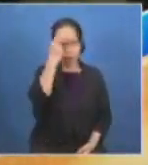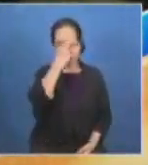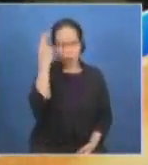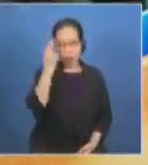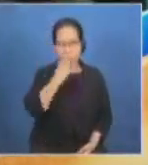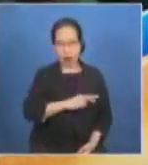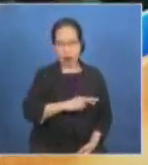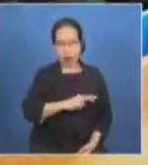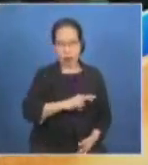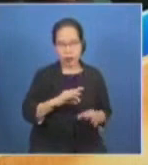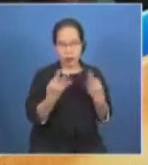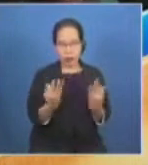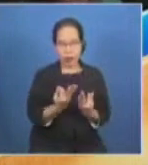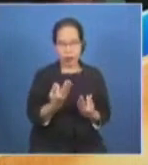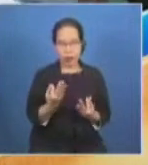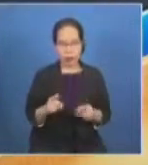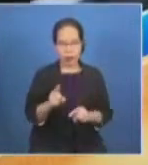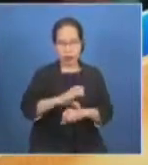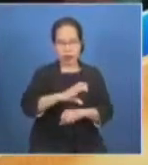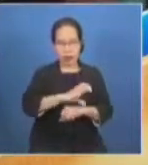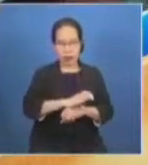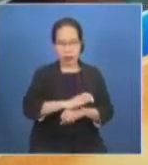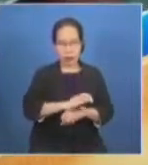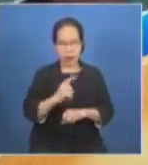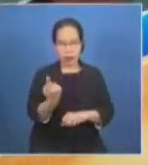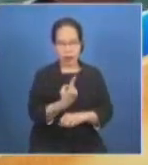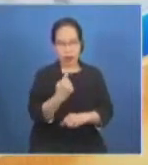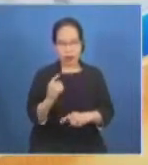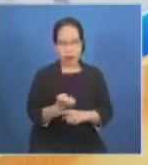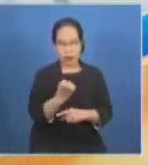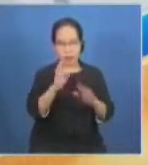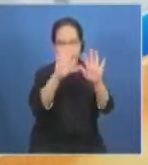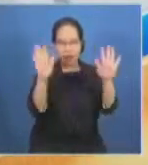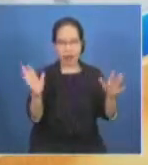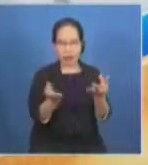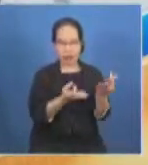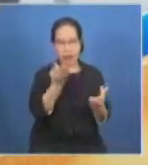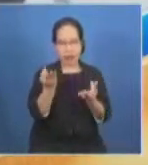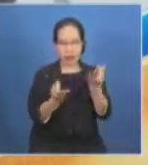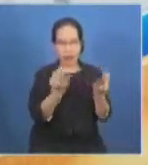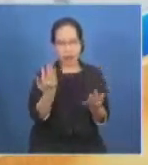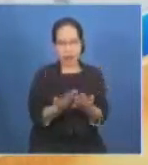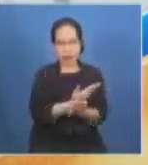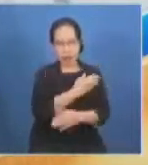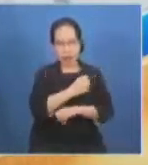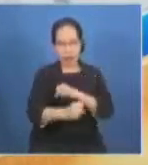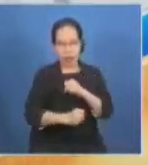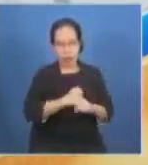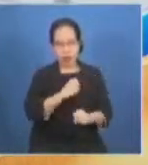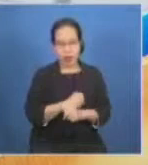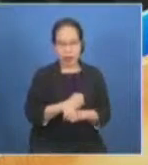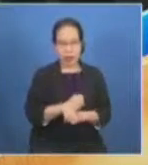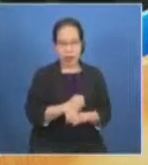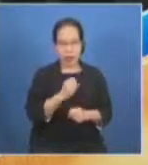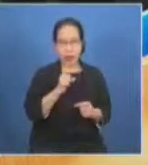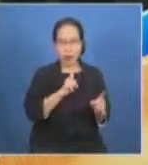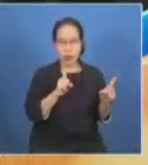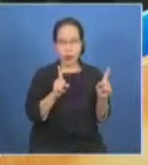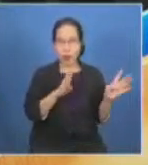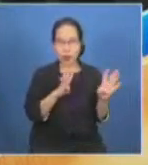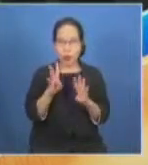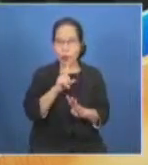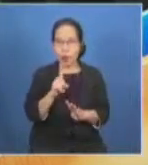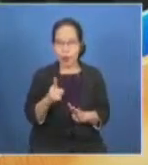I grew up in a Catholic family. We went to church only every Sunday, feast day, New Year, and during my